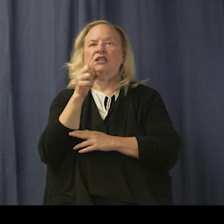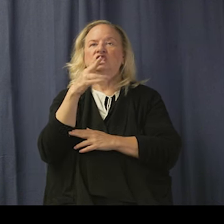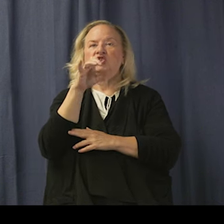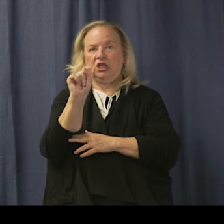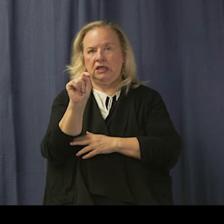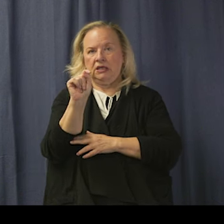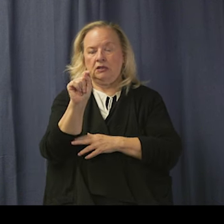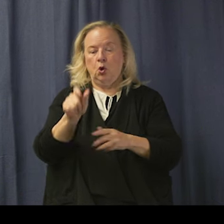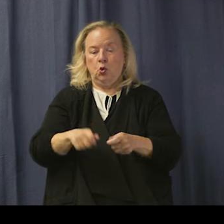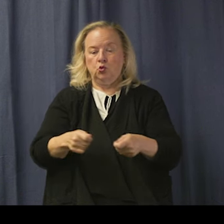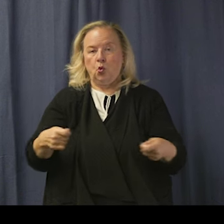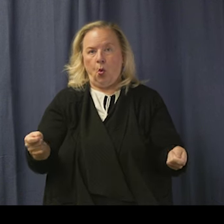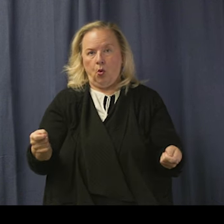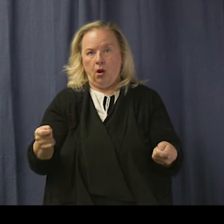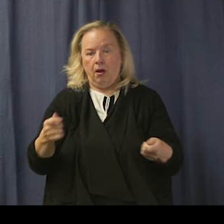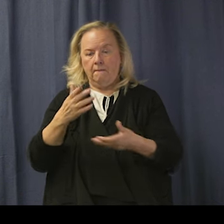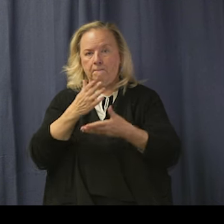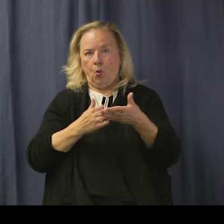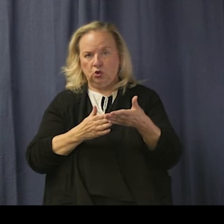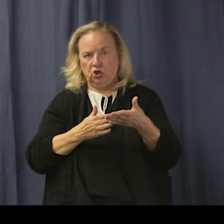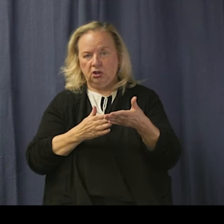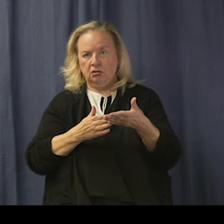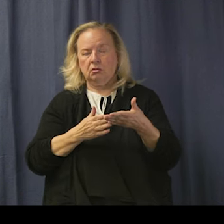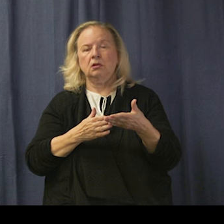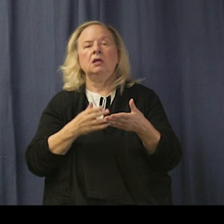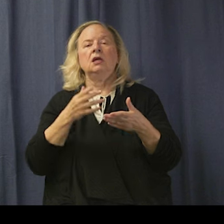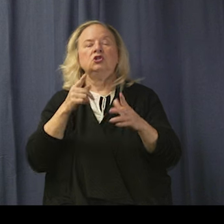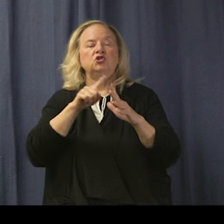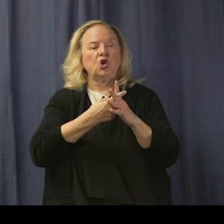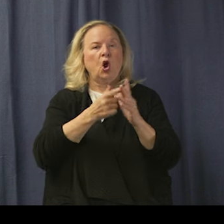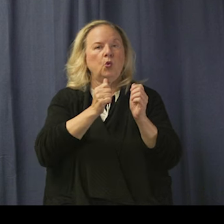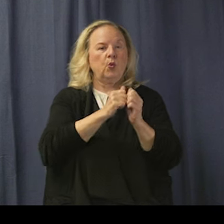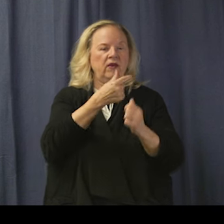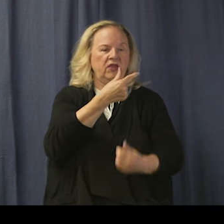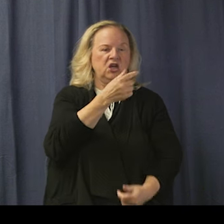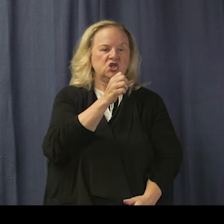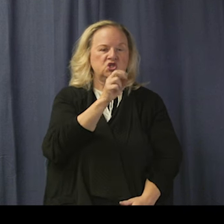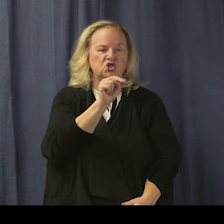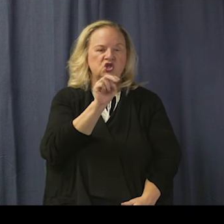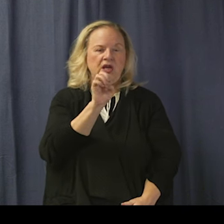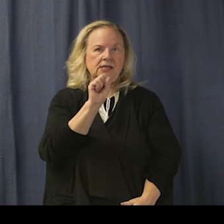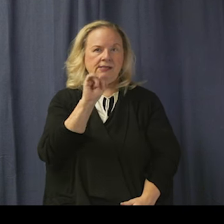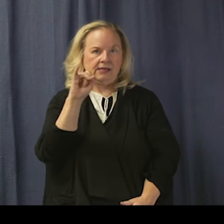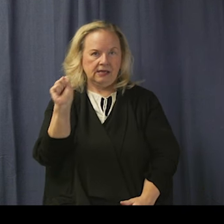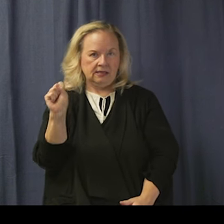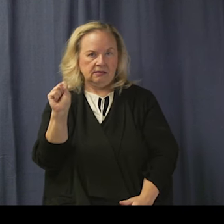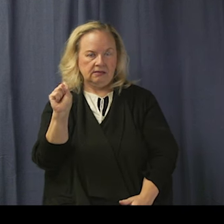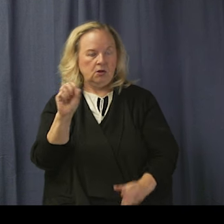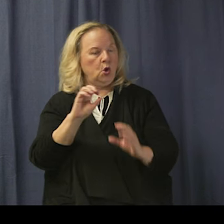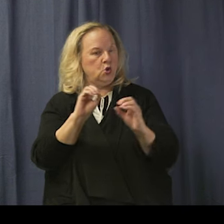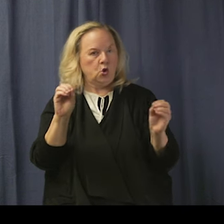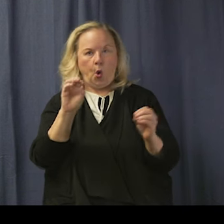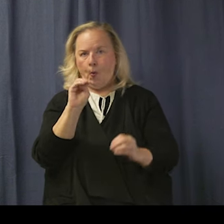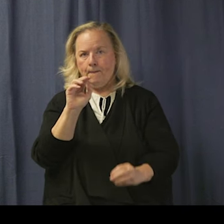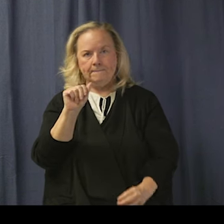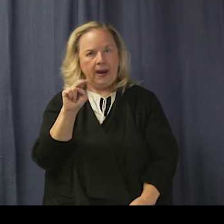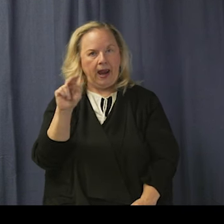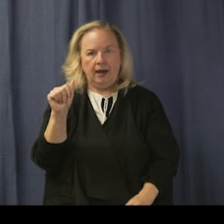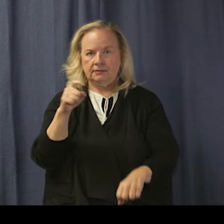We start the cycle over. We start with Genesis. Okay, so no manna time